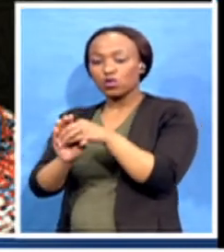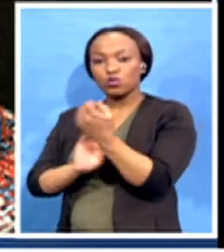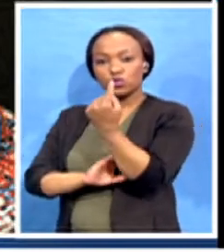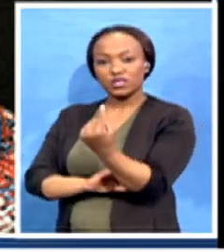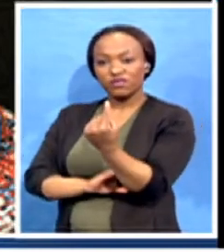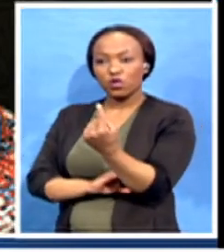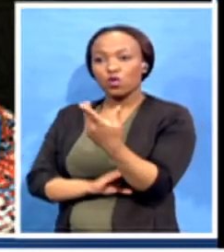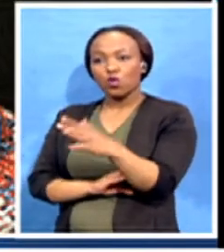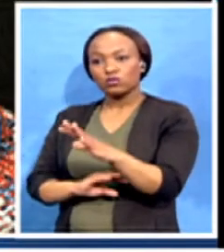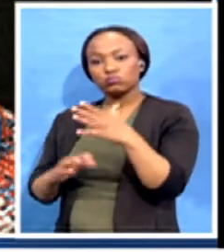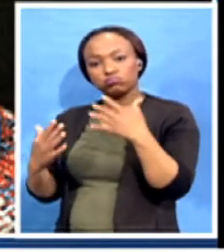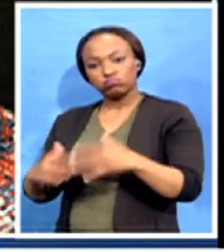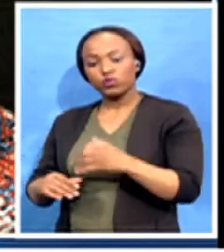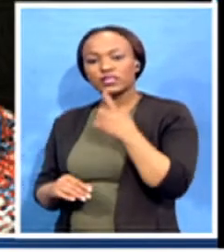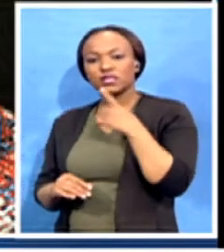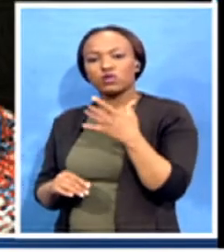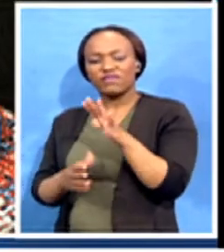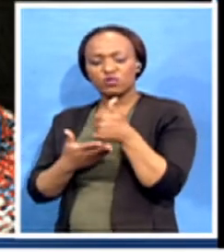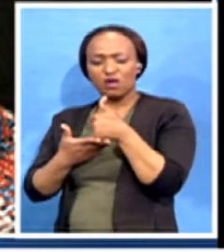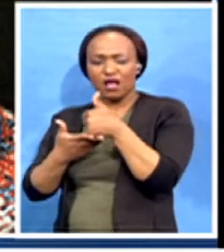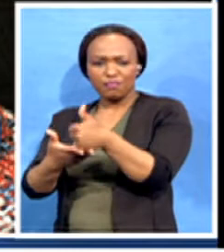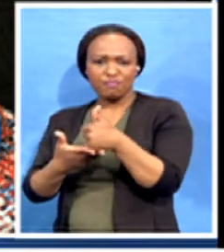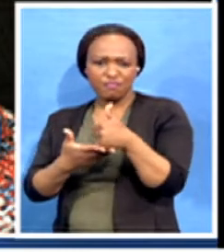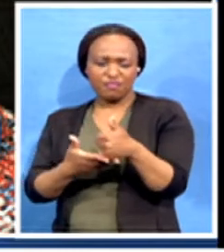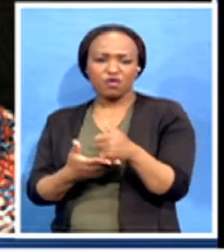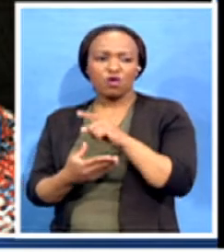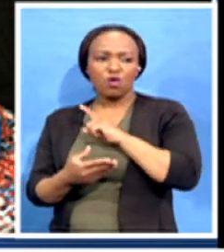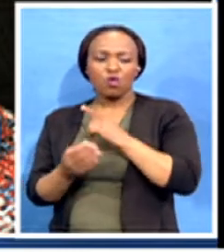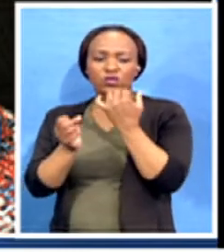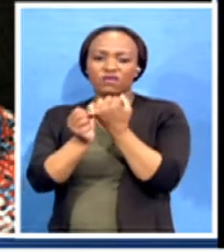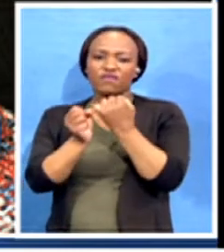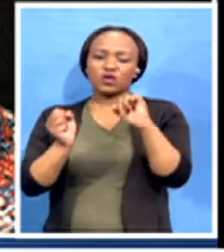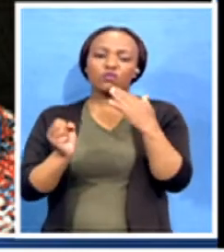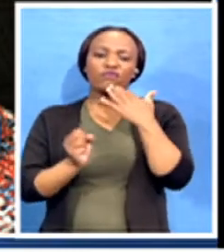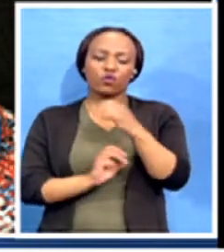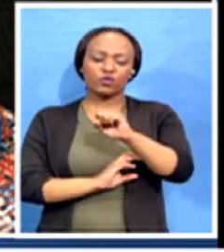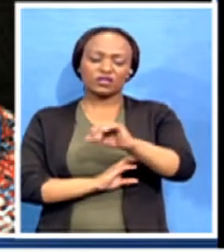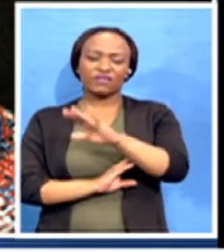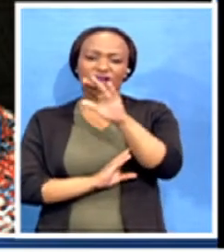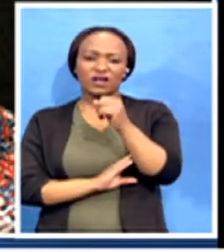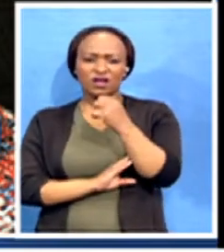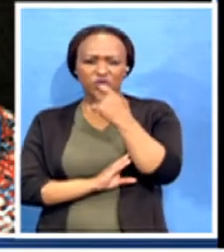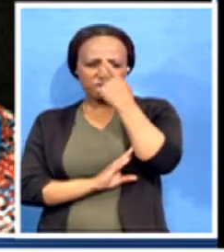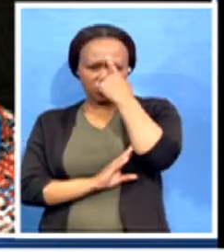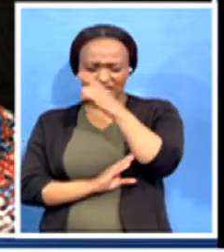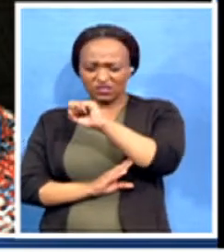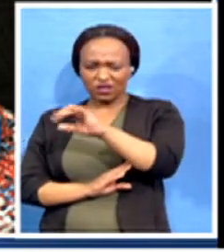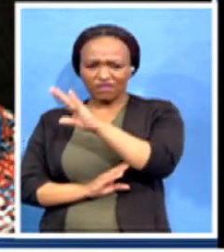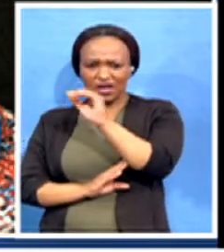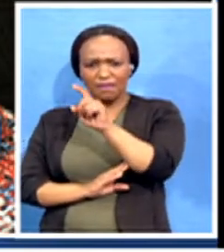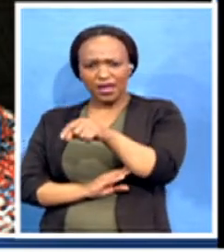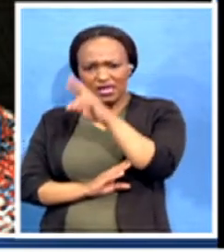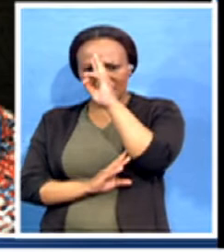be credited for having helped towards bringing about freedom for South Africa. How then do you think South Africa should remember